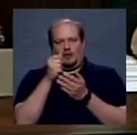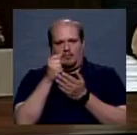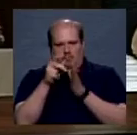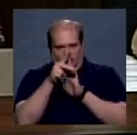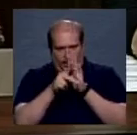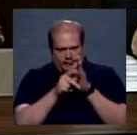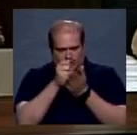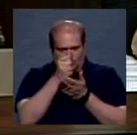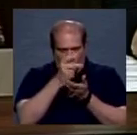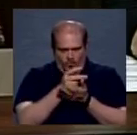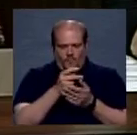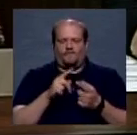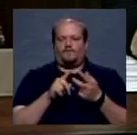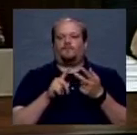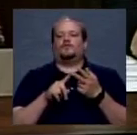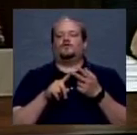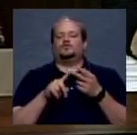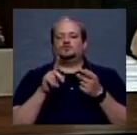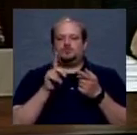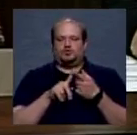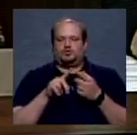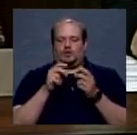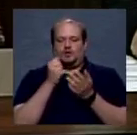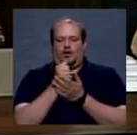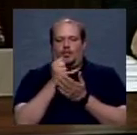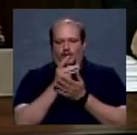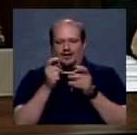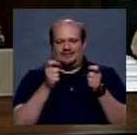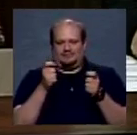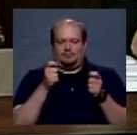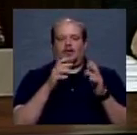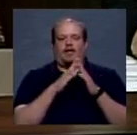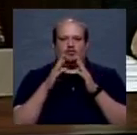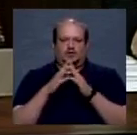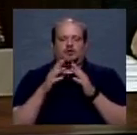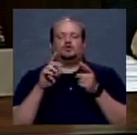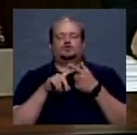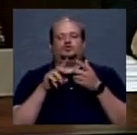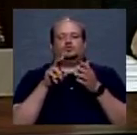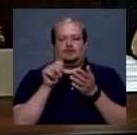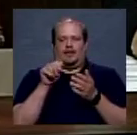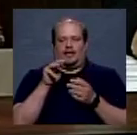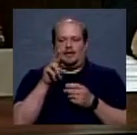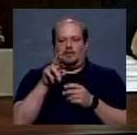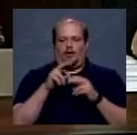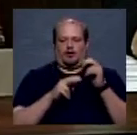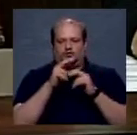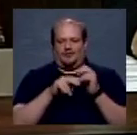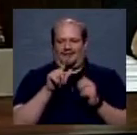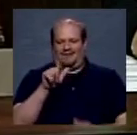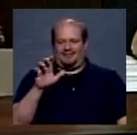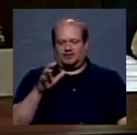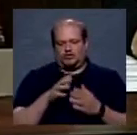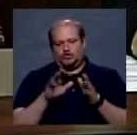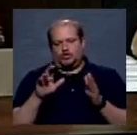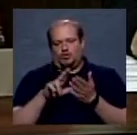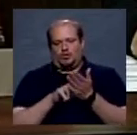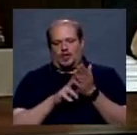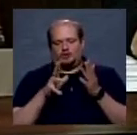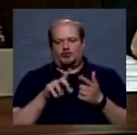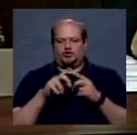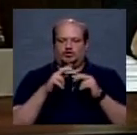and for the purposes, an ordinance to authorize the city manager to enter into a contract with AMR Construction LLC General Contractors